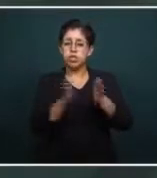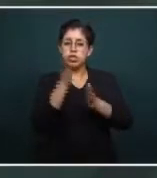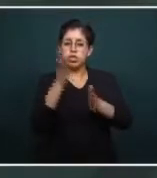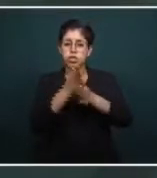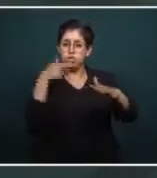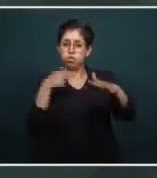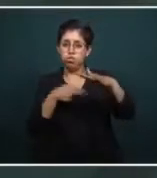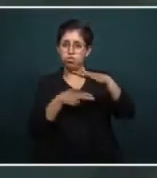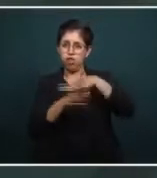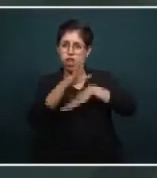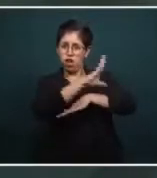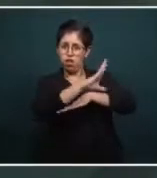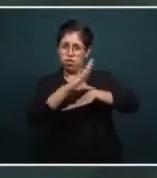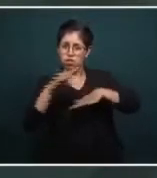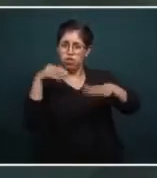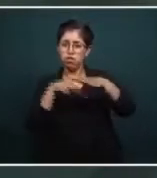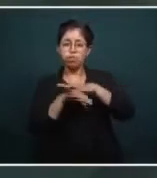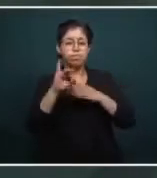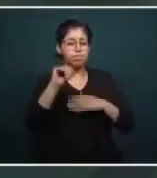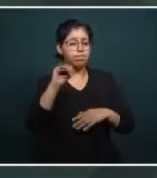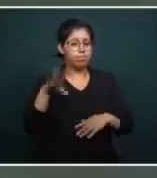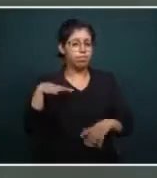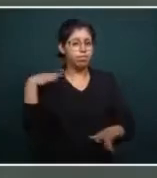finish that compromiso. job. We've made a commitment.